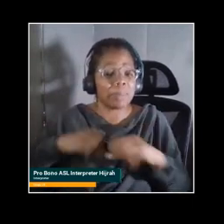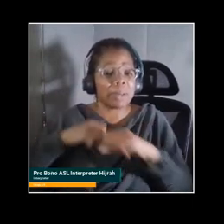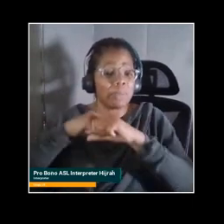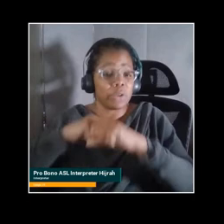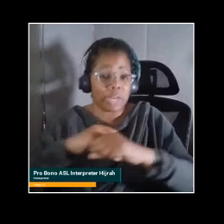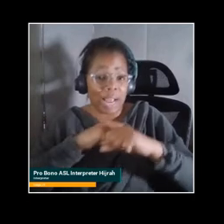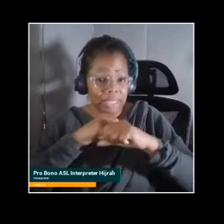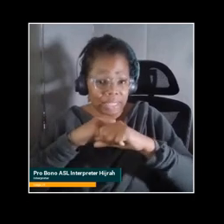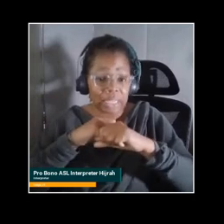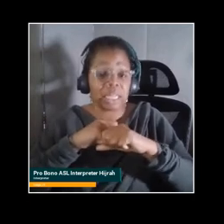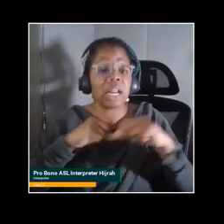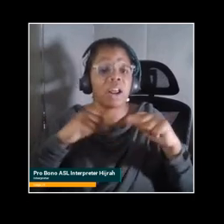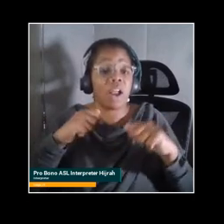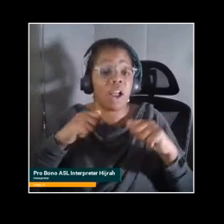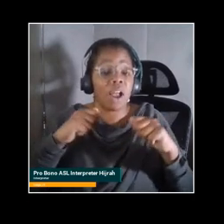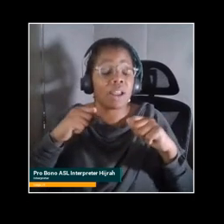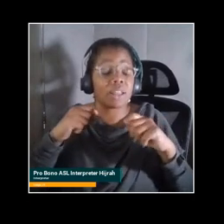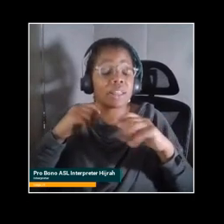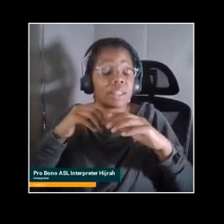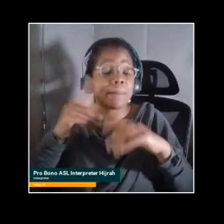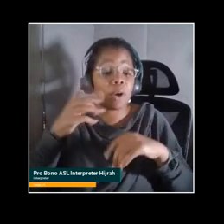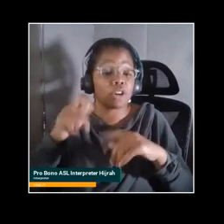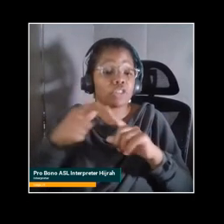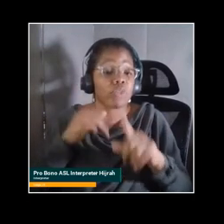the parks from the wildfire as well.